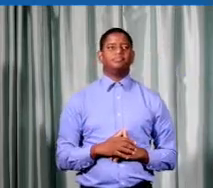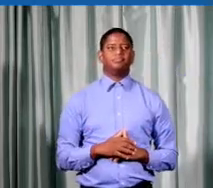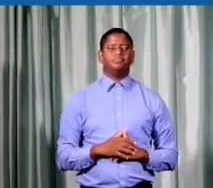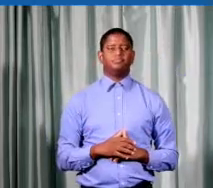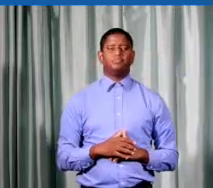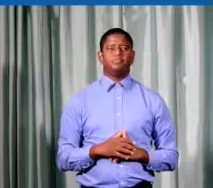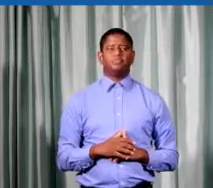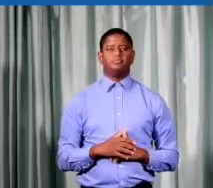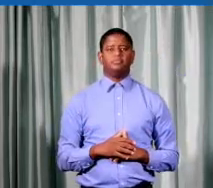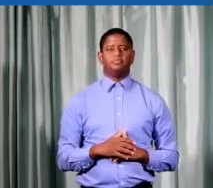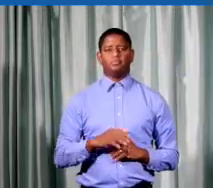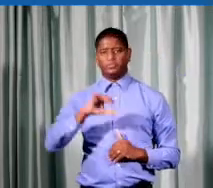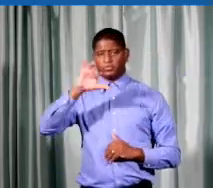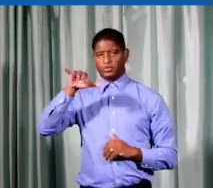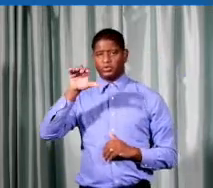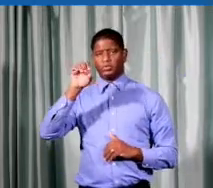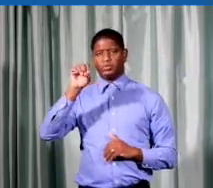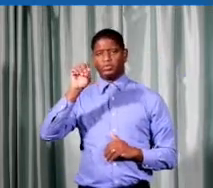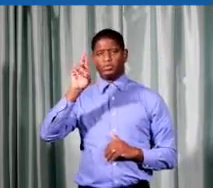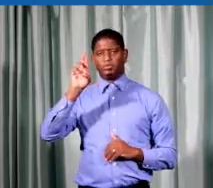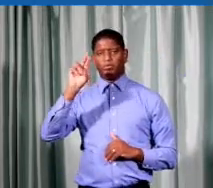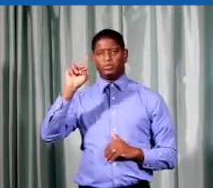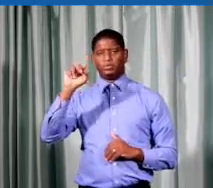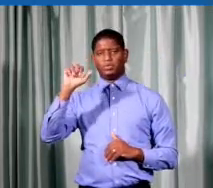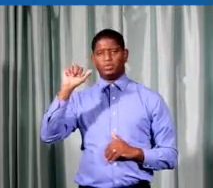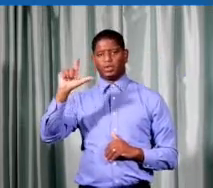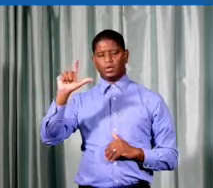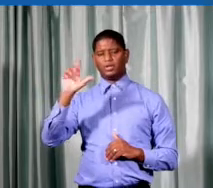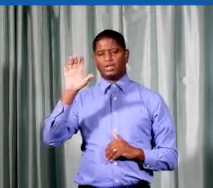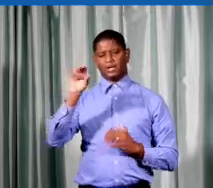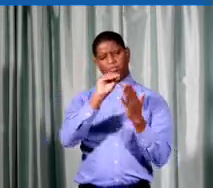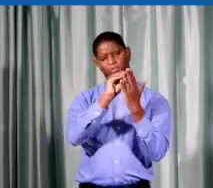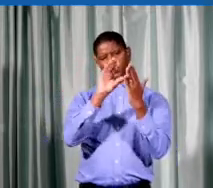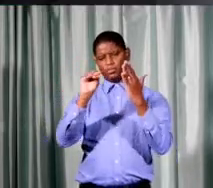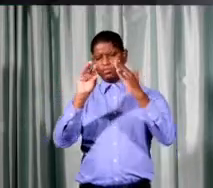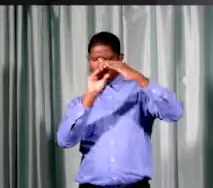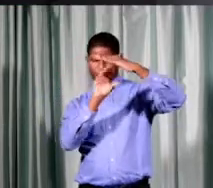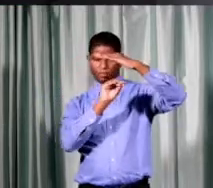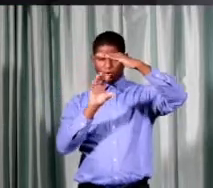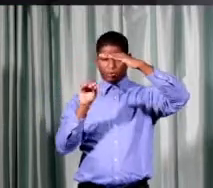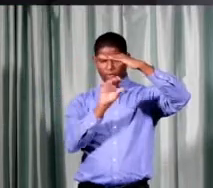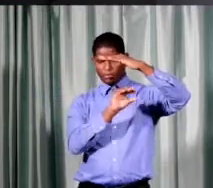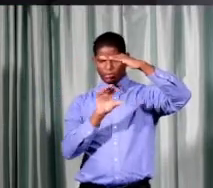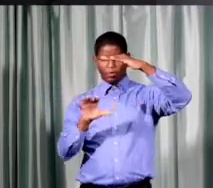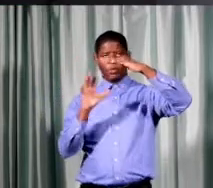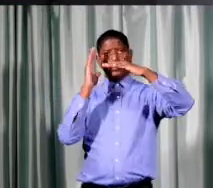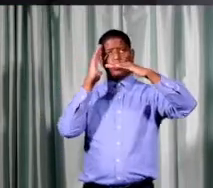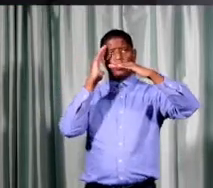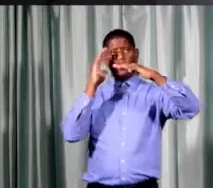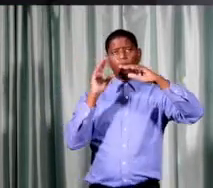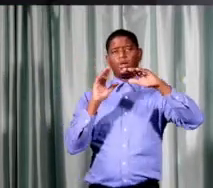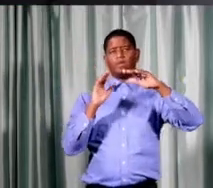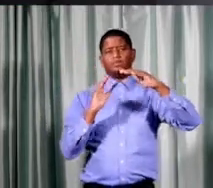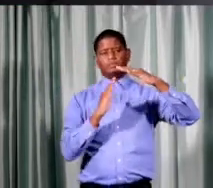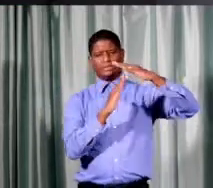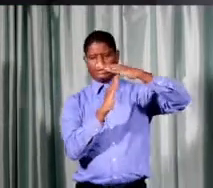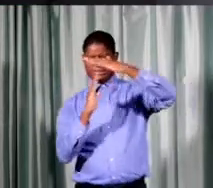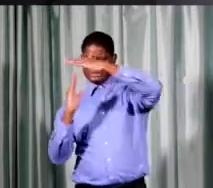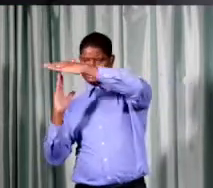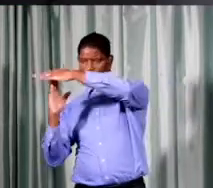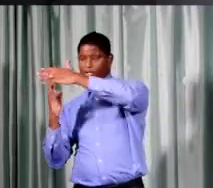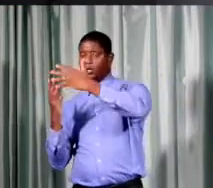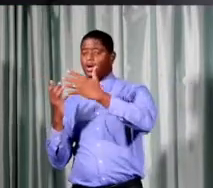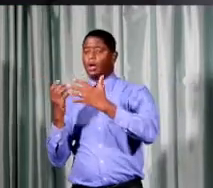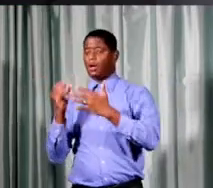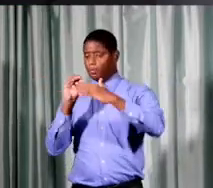The journal entries, as we saw, are fed into these accounts, right? Either you have that or you're using a